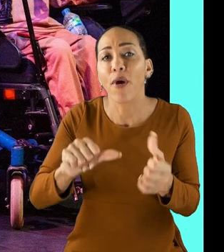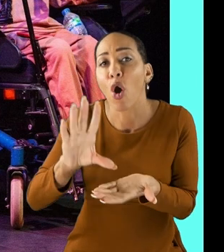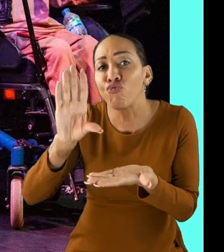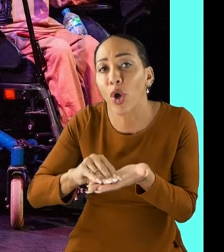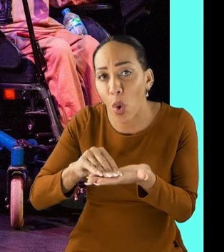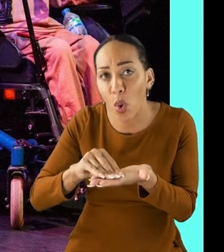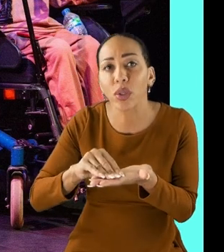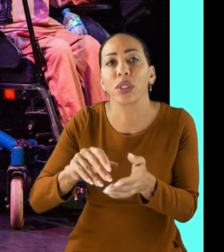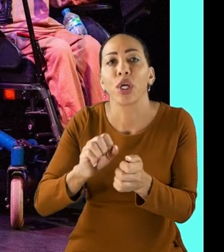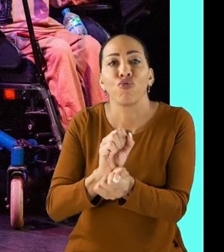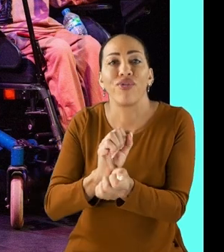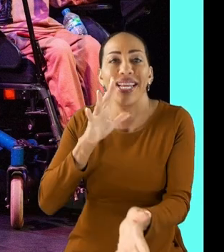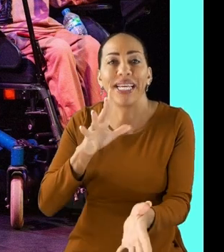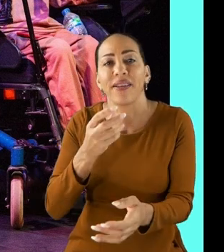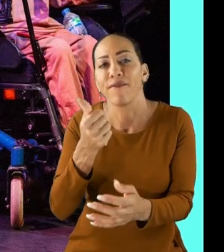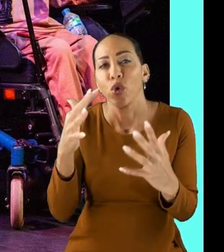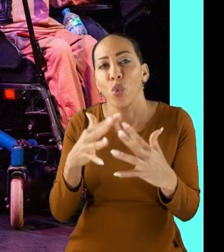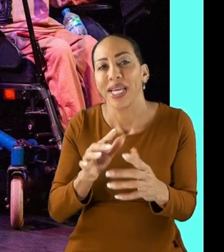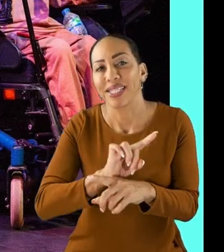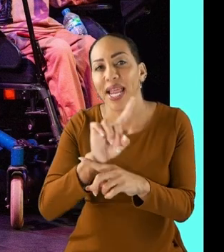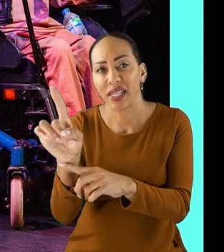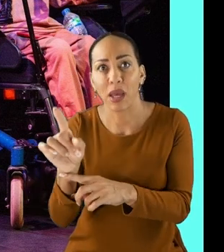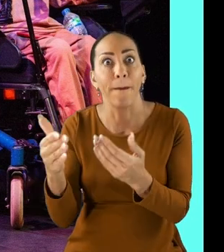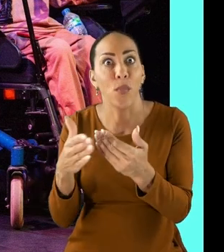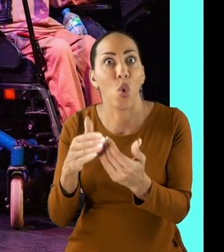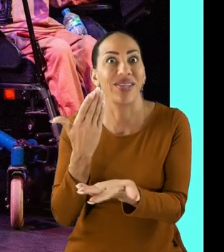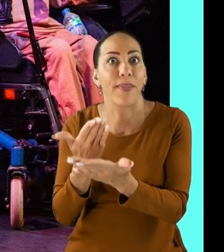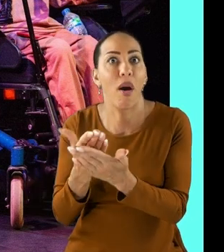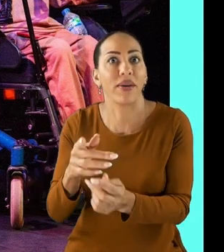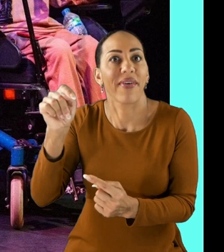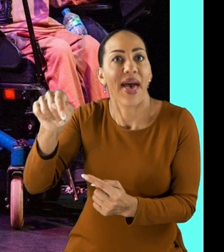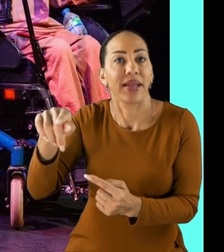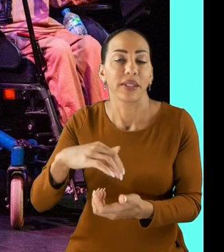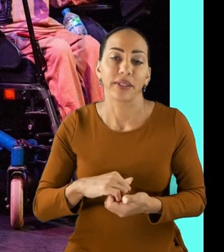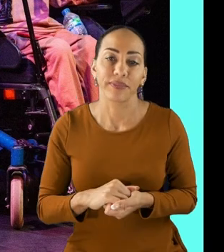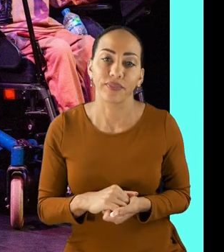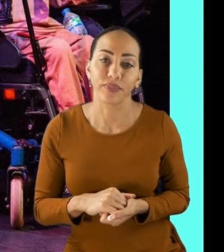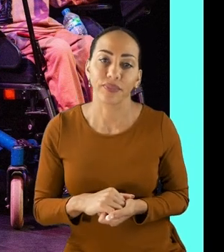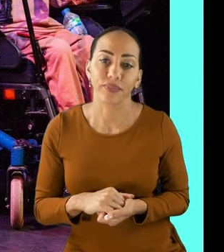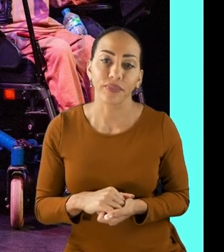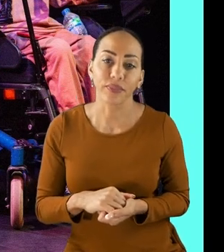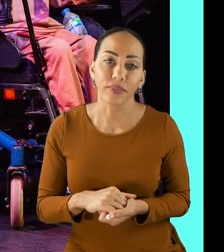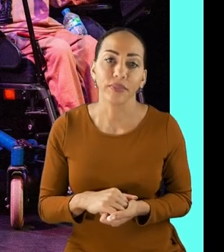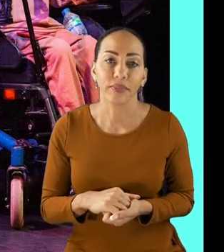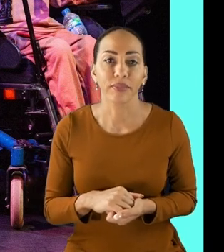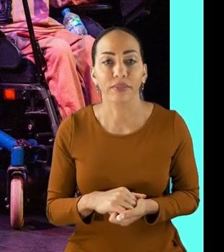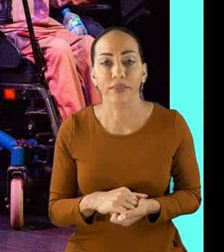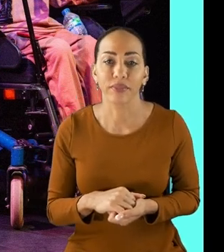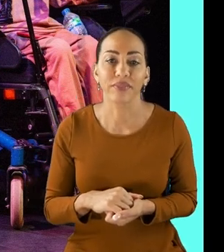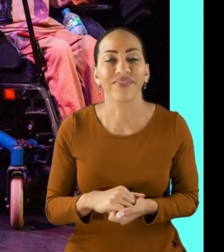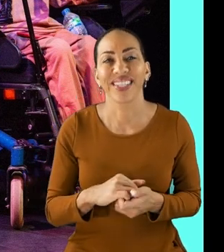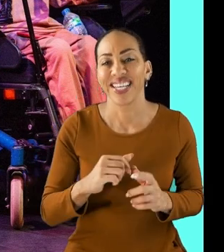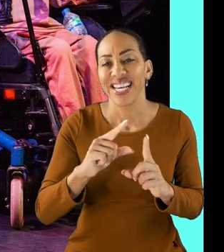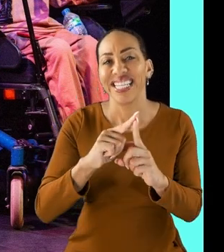the work in that sense. We found there's more demand for that. But we've also explored the